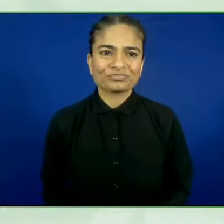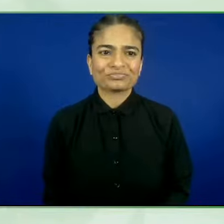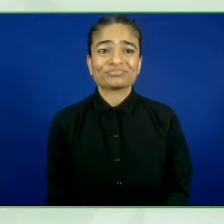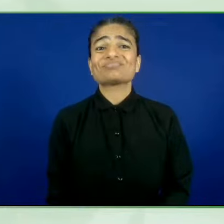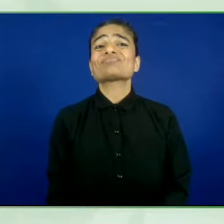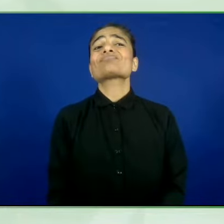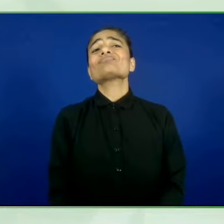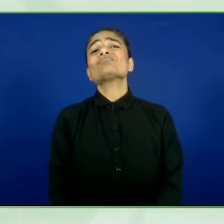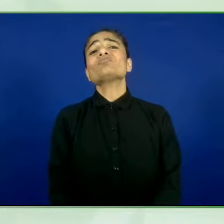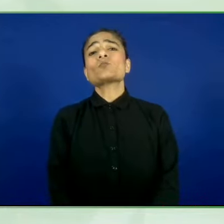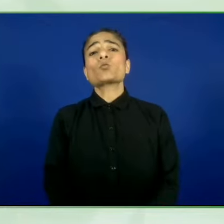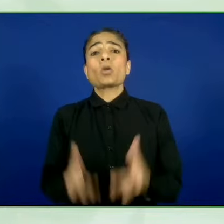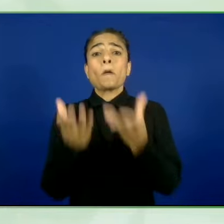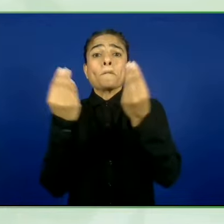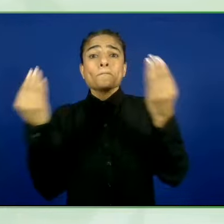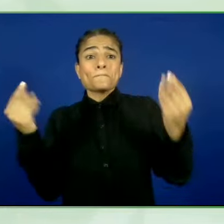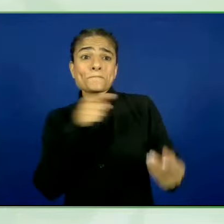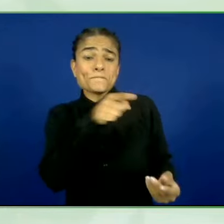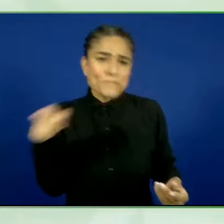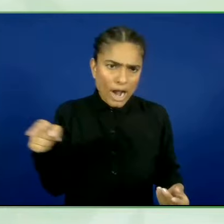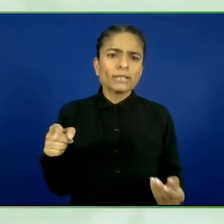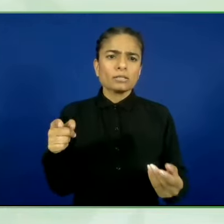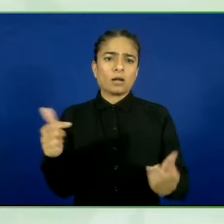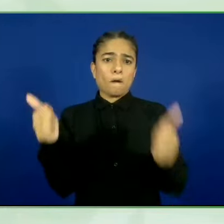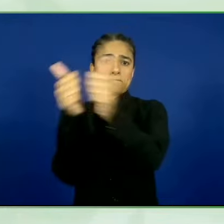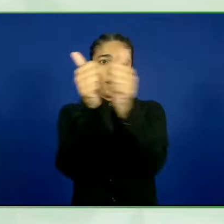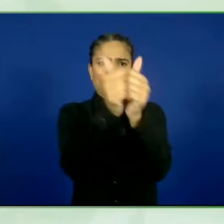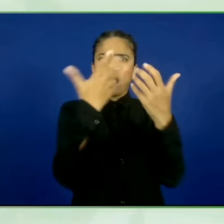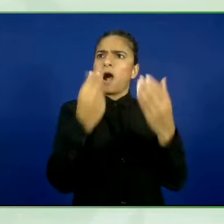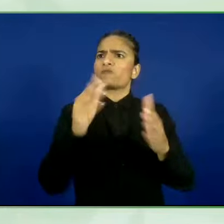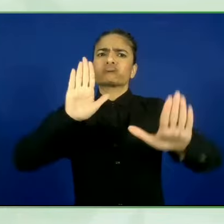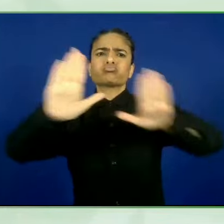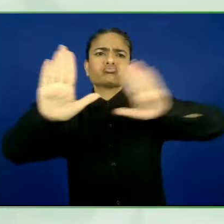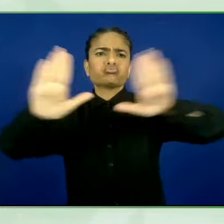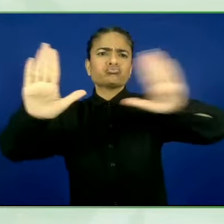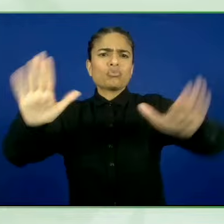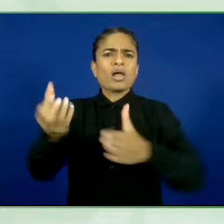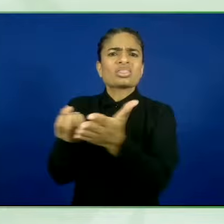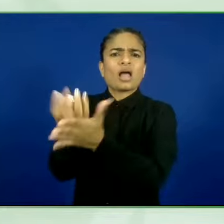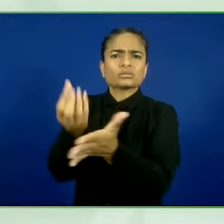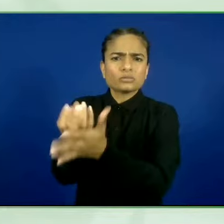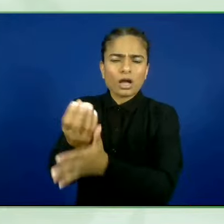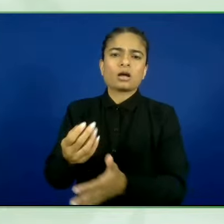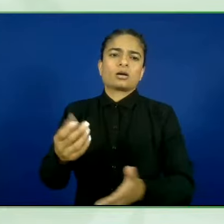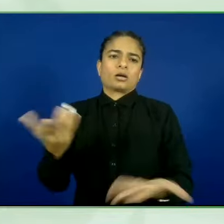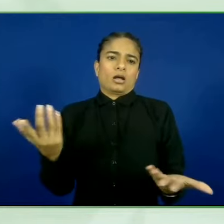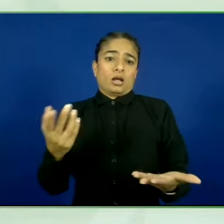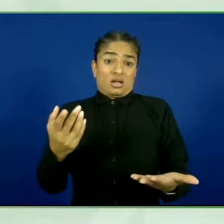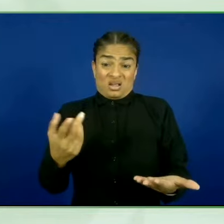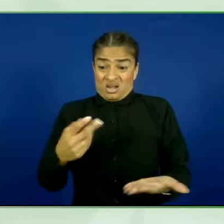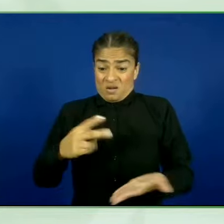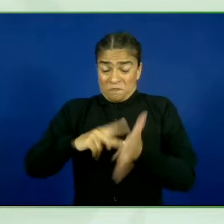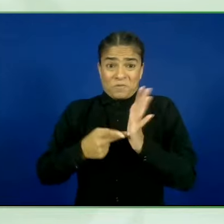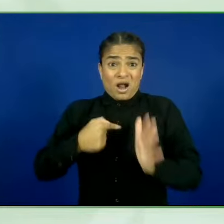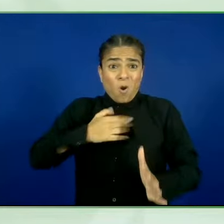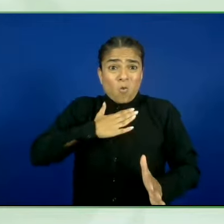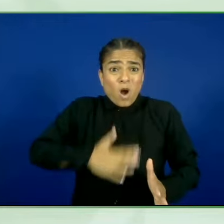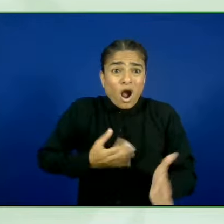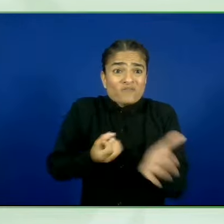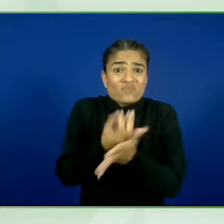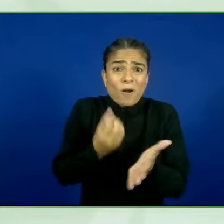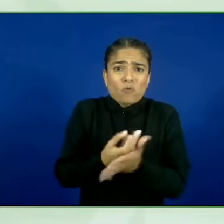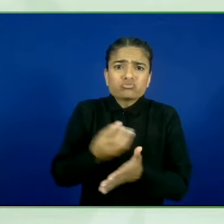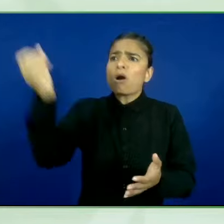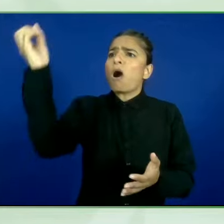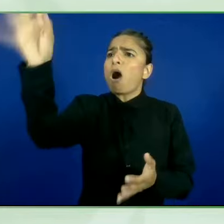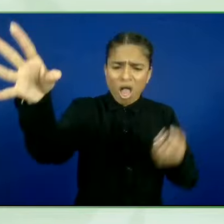others may feel like we're duplicating work. But as we're moving forward, there is a lot of collaboration that is in place to ensure that